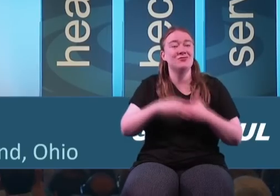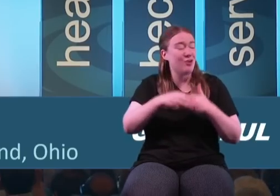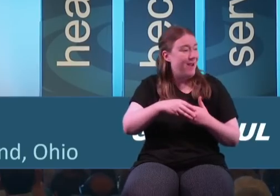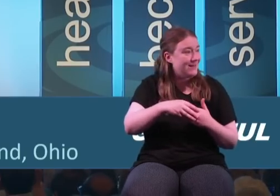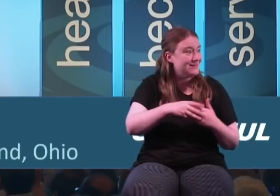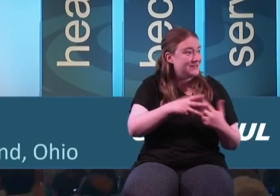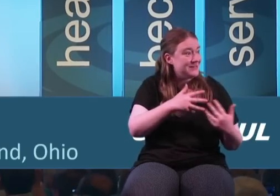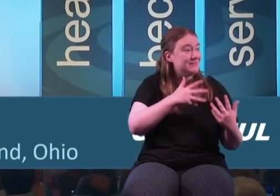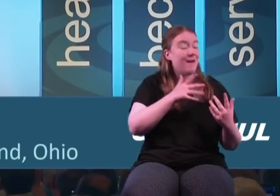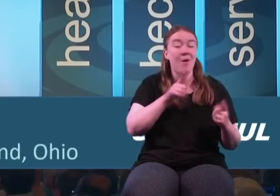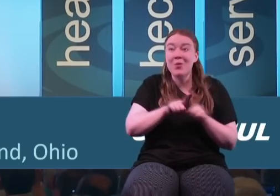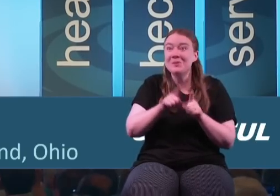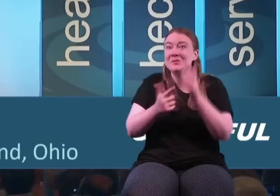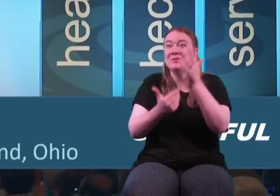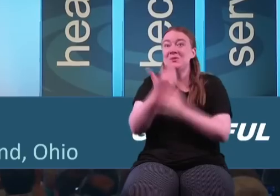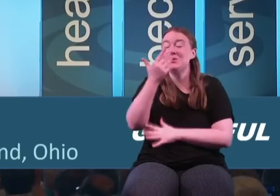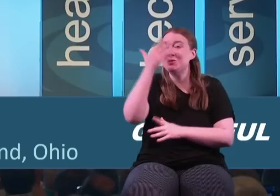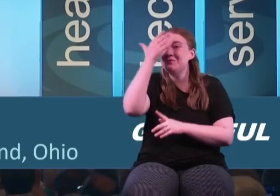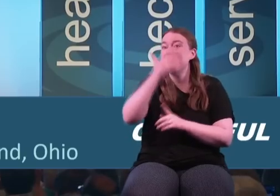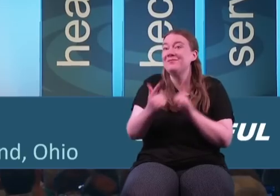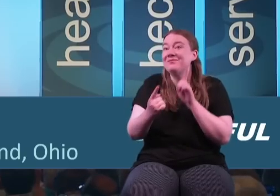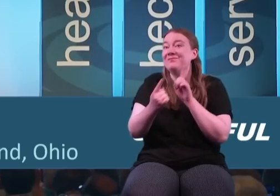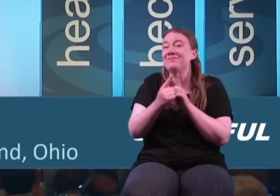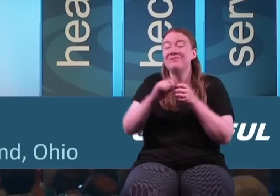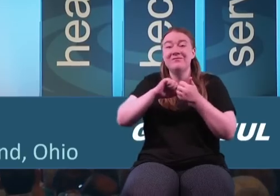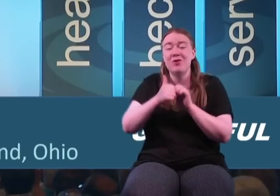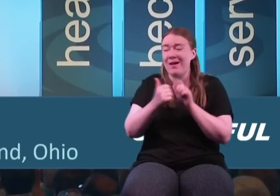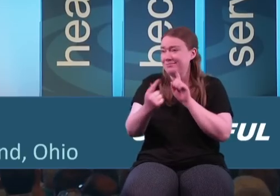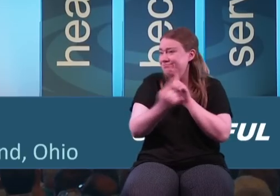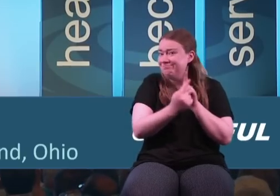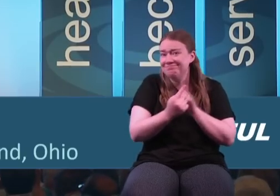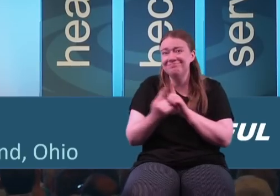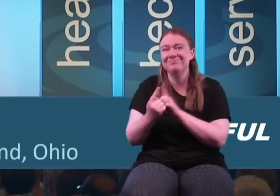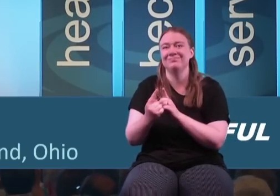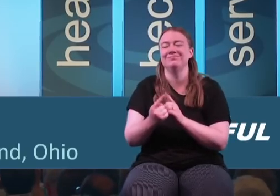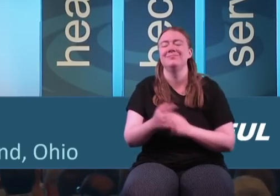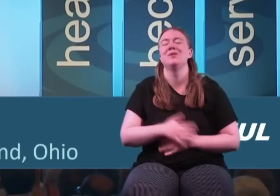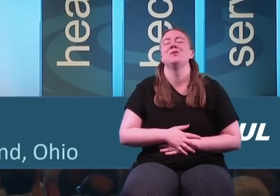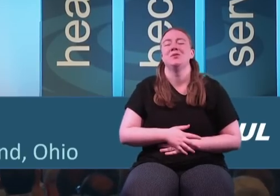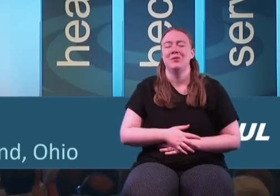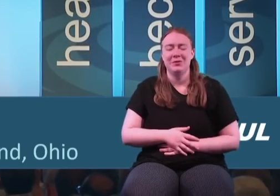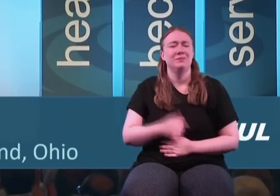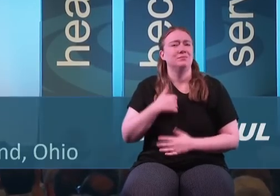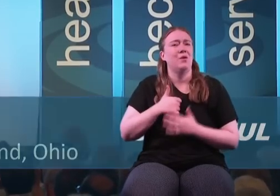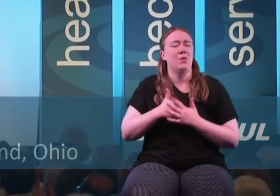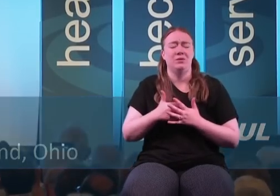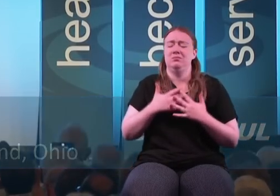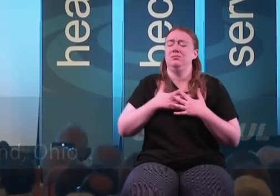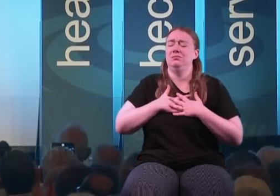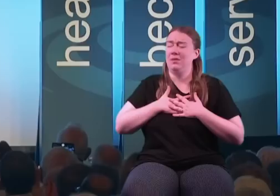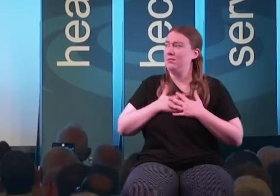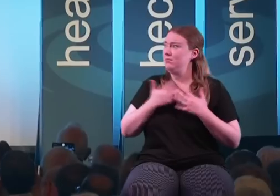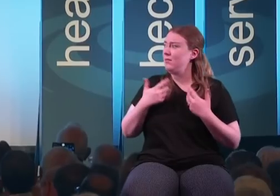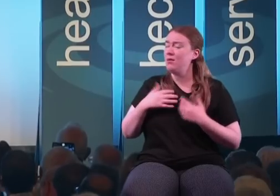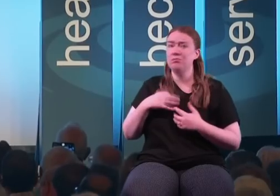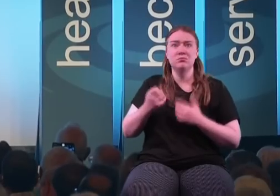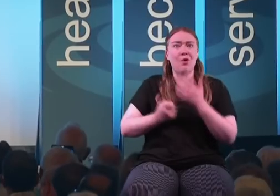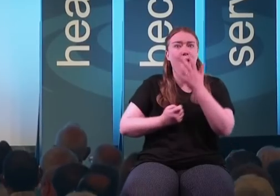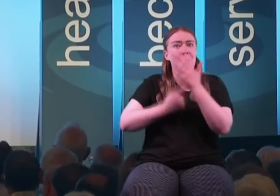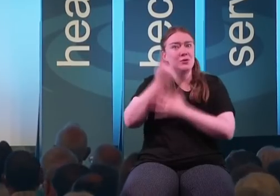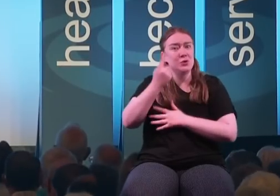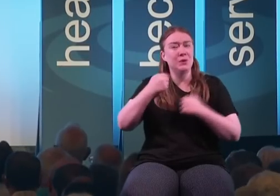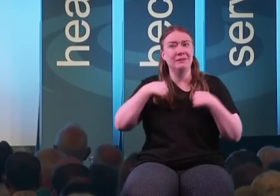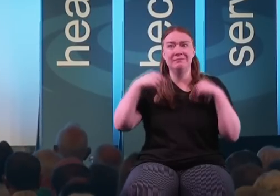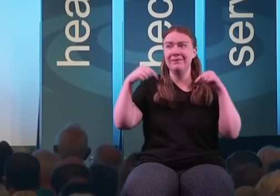friends. I've always appreciated the way in which people have responded to the opportunities that I've been given here. And even